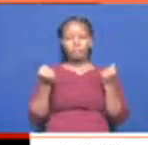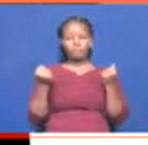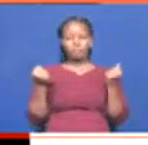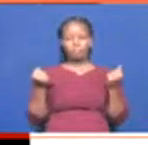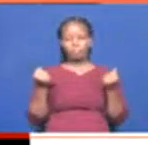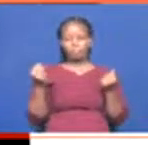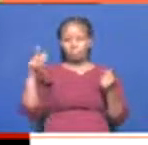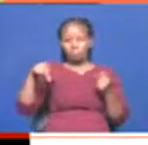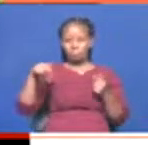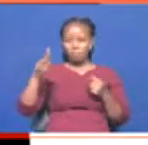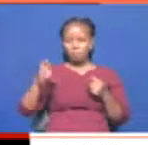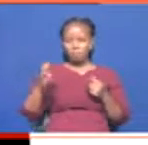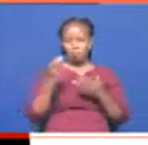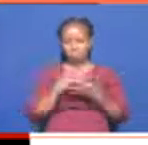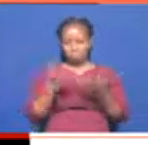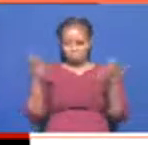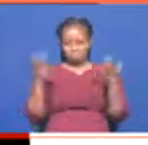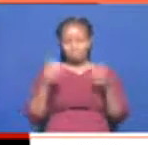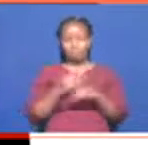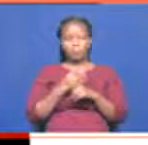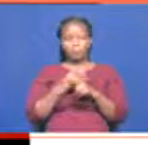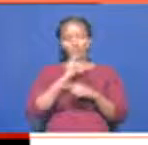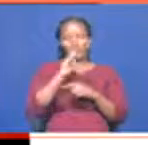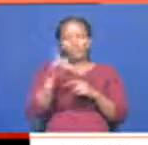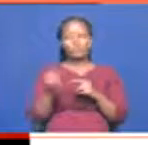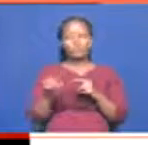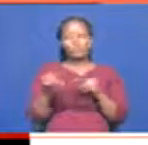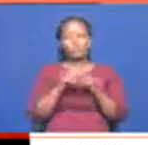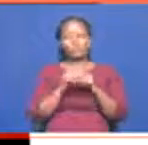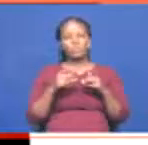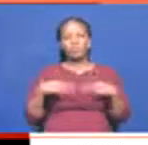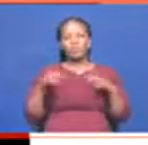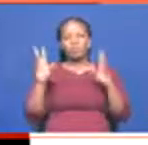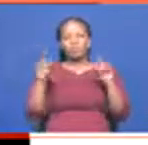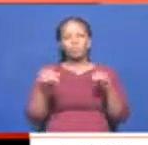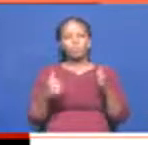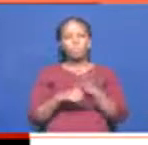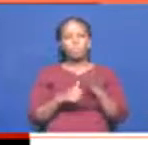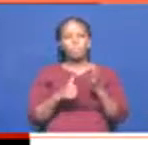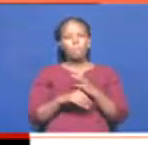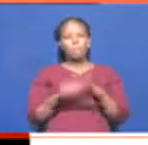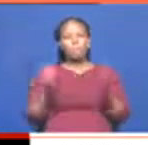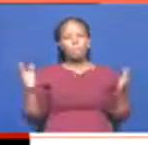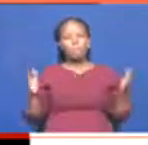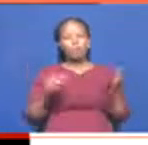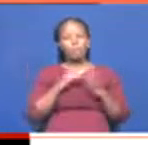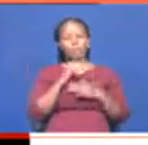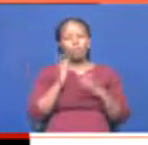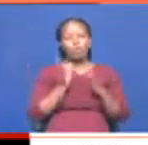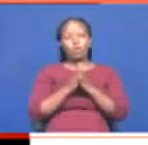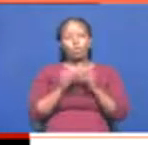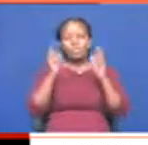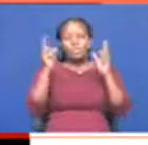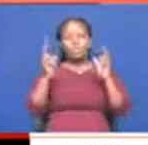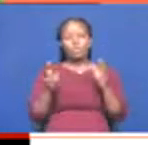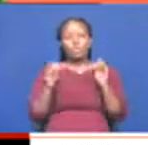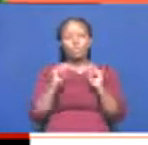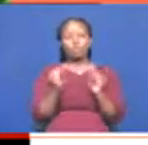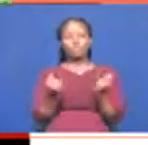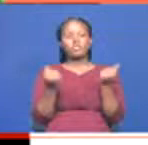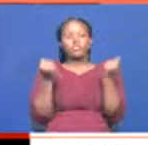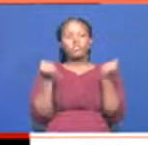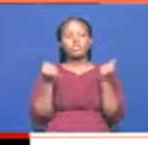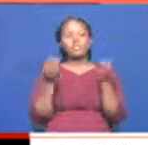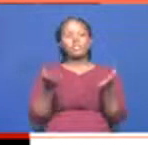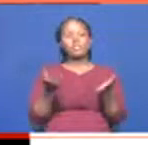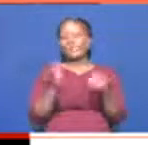PPEs, to ensure that also they do not have a problem with the issue of safety. So these are